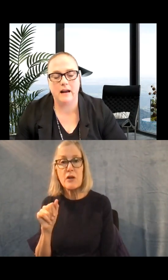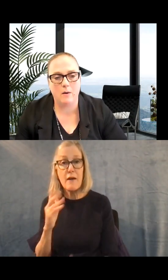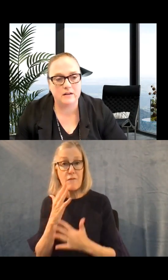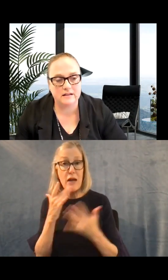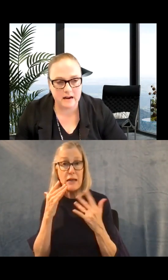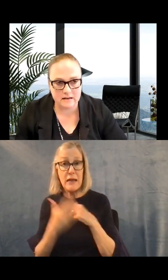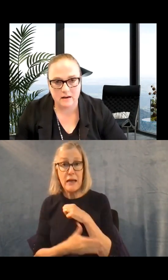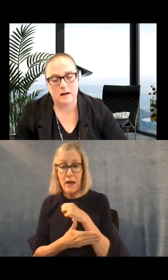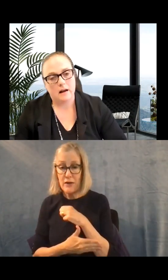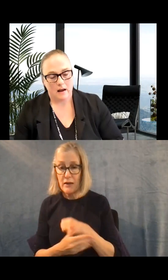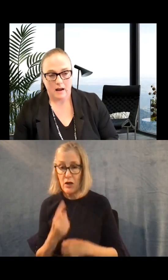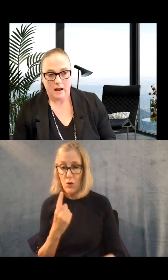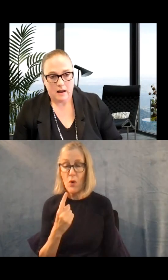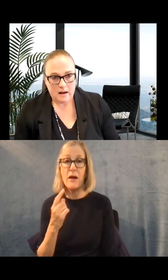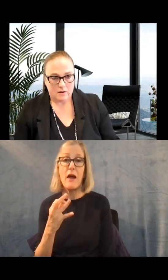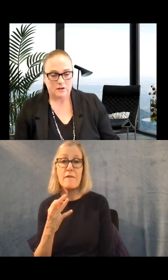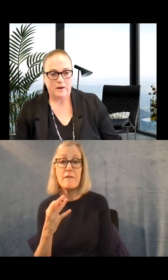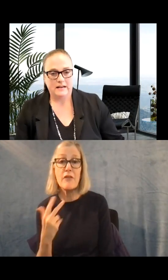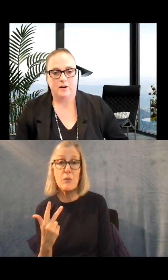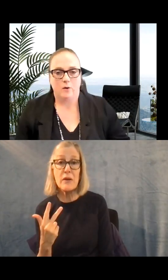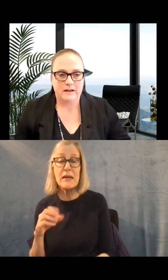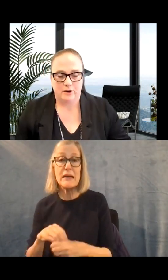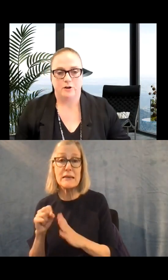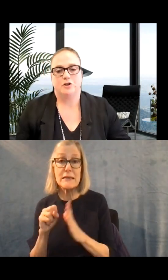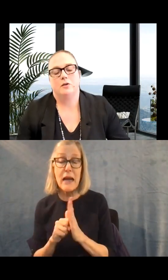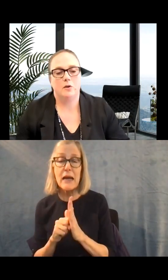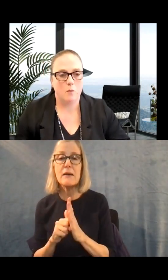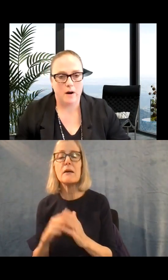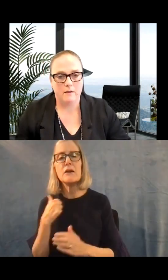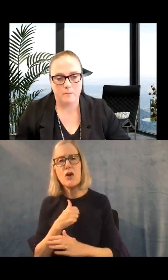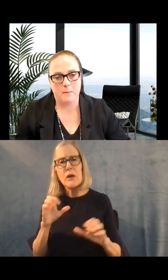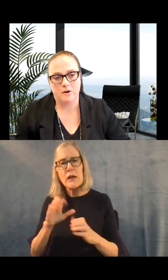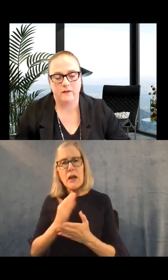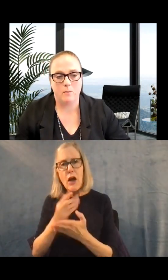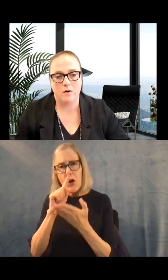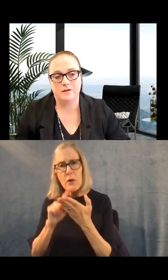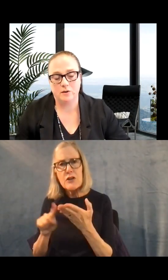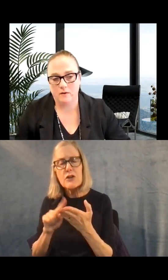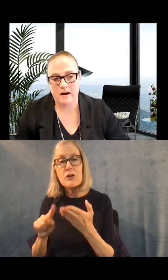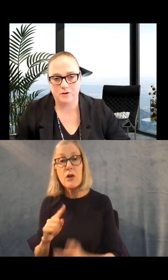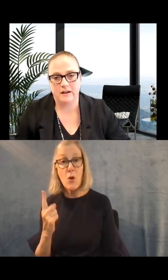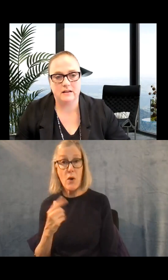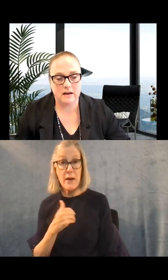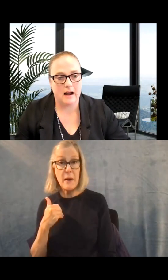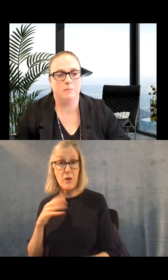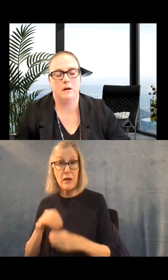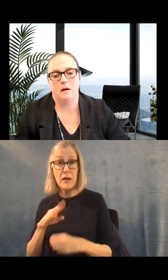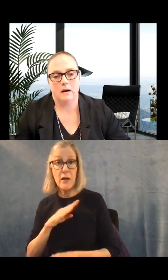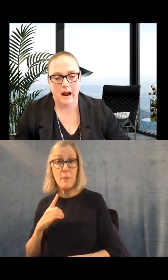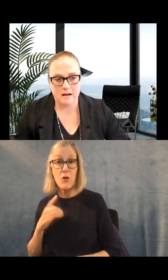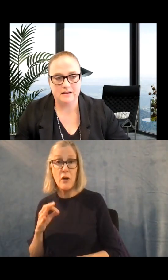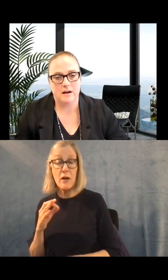3 right now in the state. So we did our research. One of the members of our board of supervisors at the